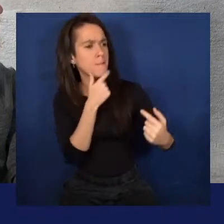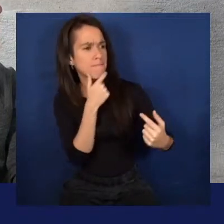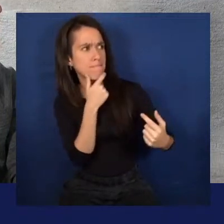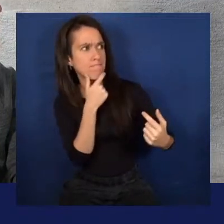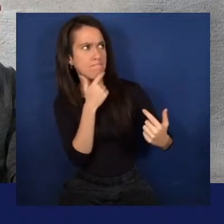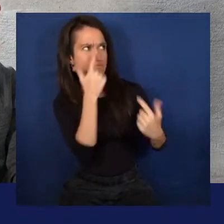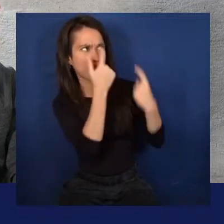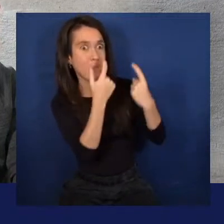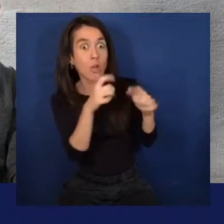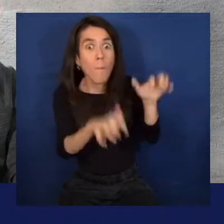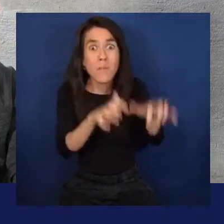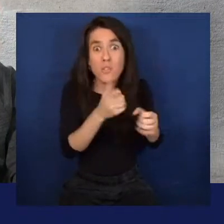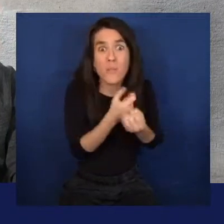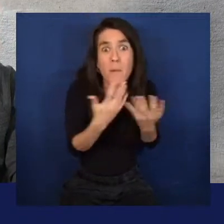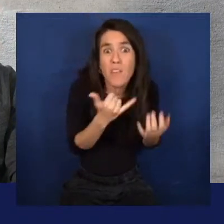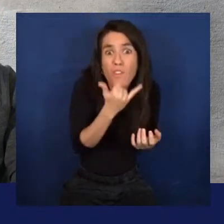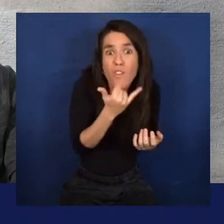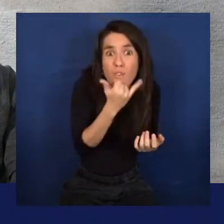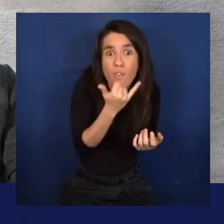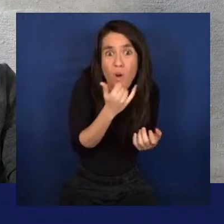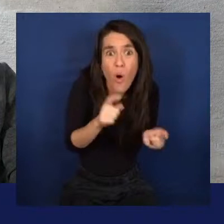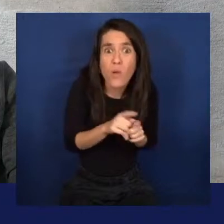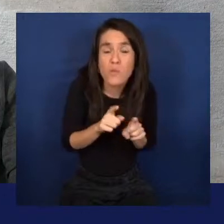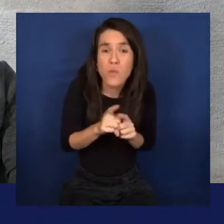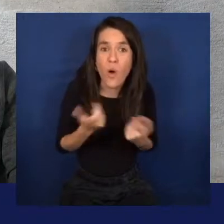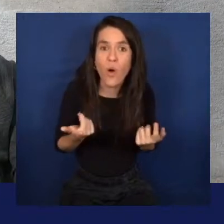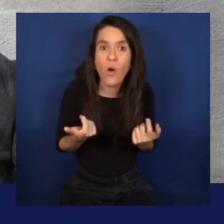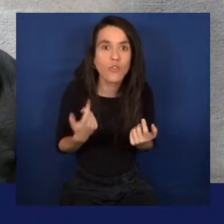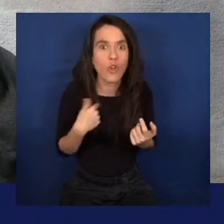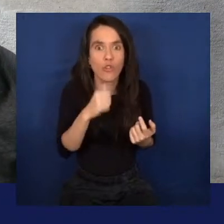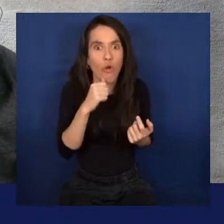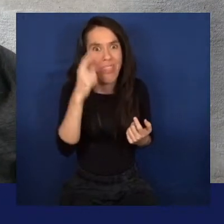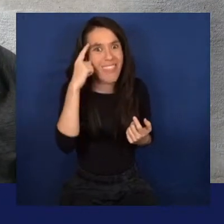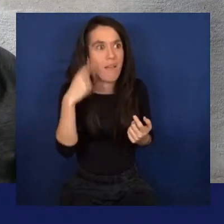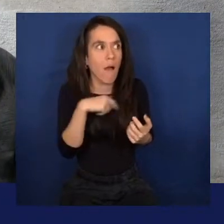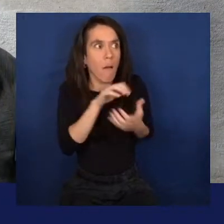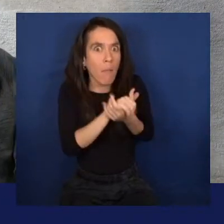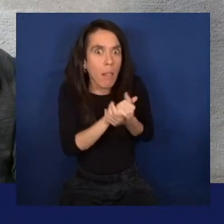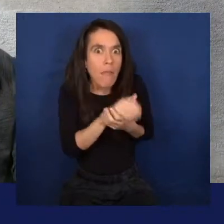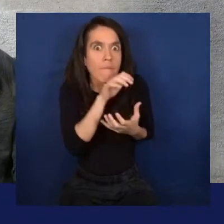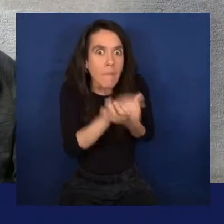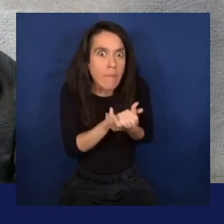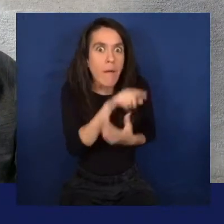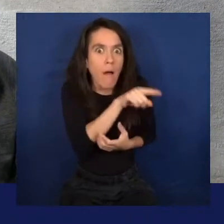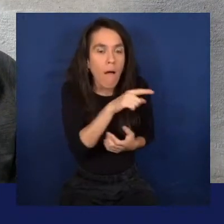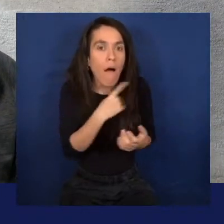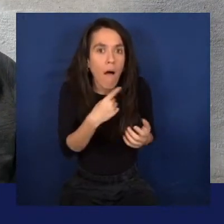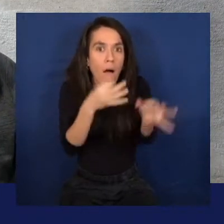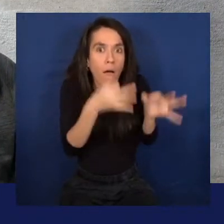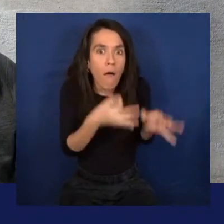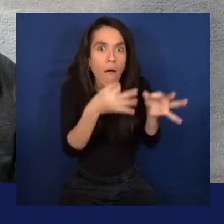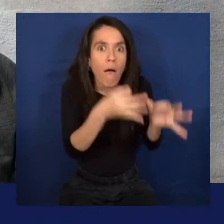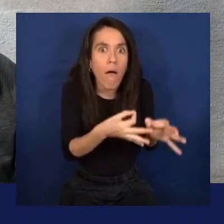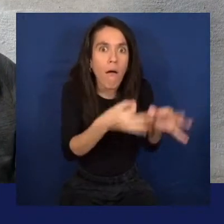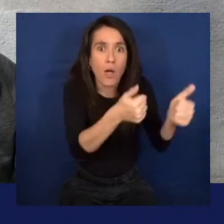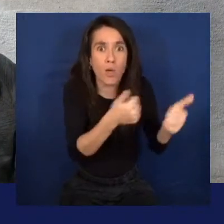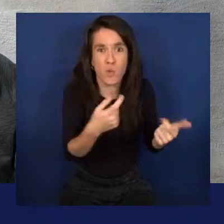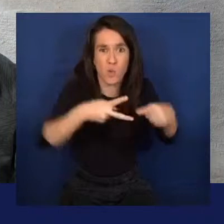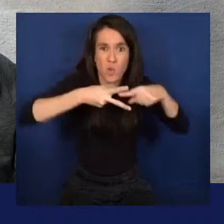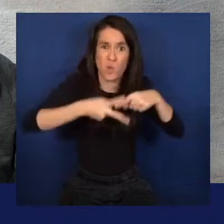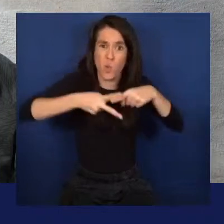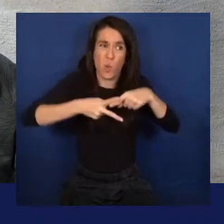wrong, right? It's just you want to press back against that, because they are only ultimately tools that we manifest in the first